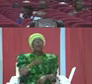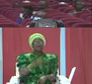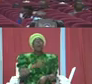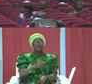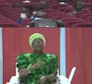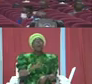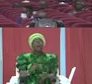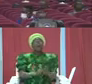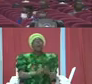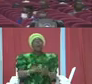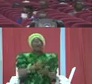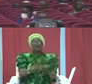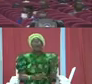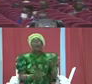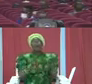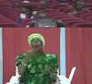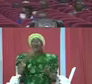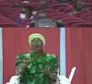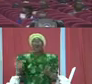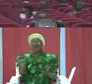every part of your body aching,